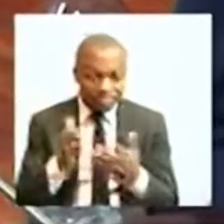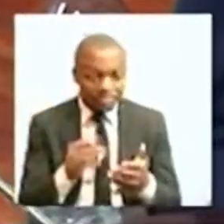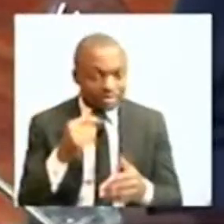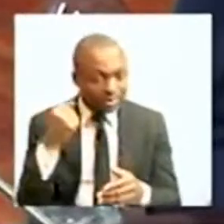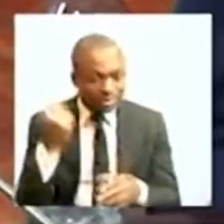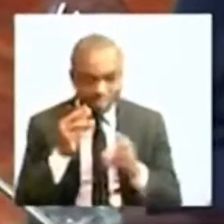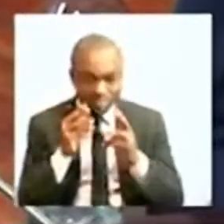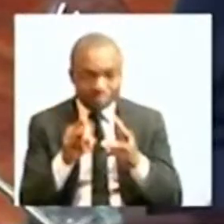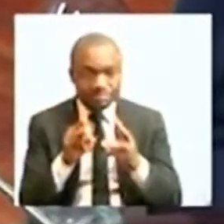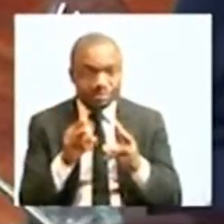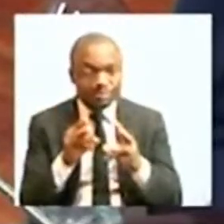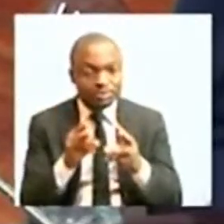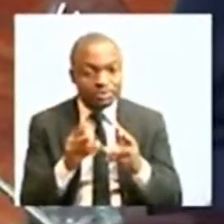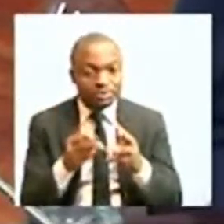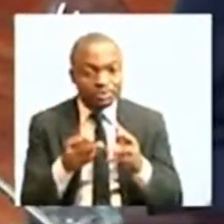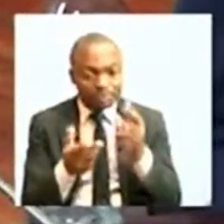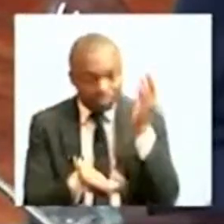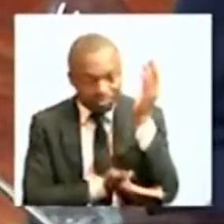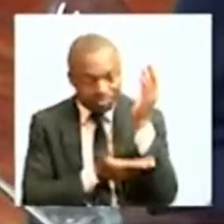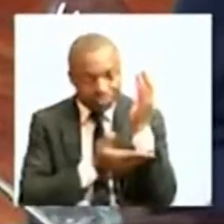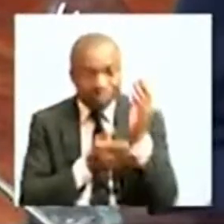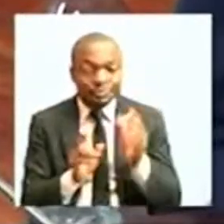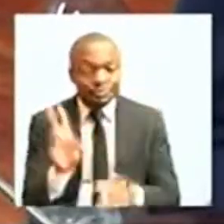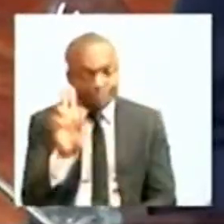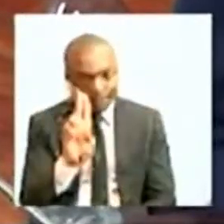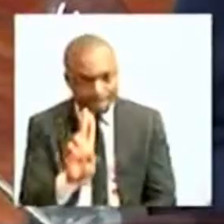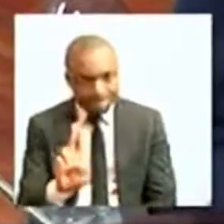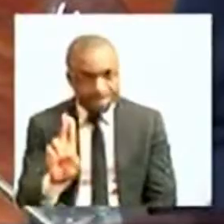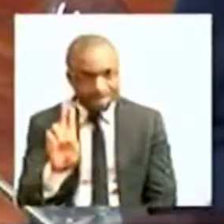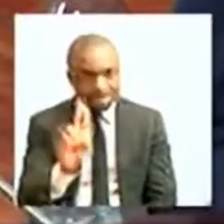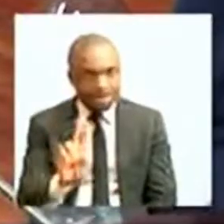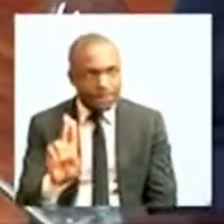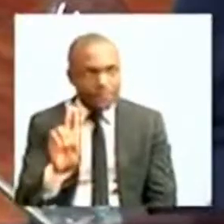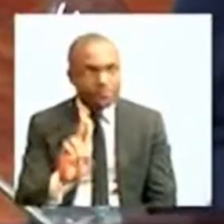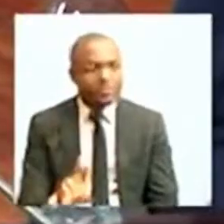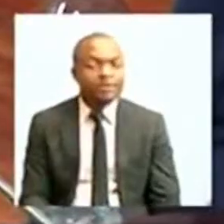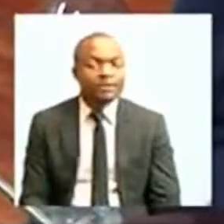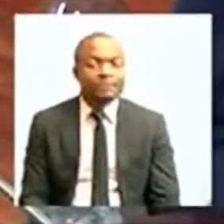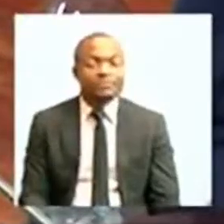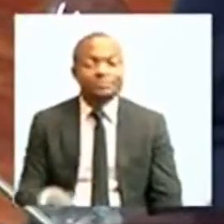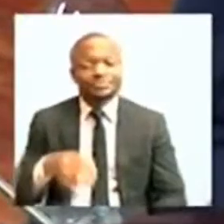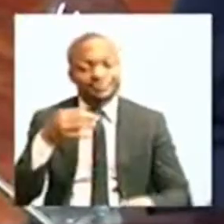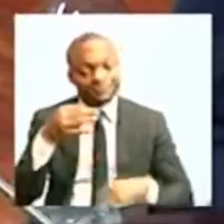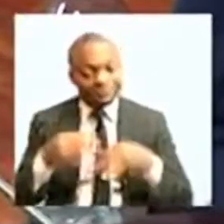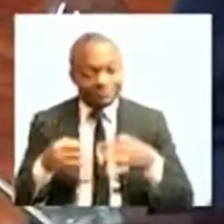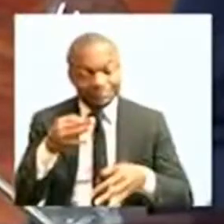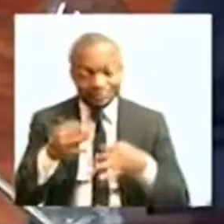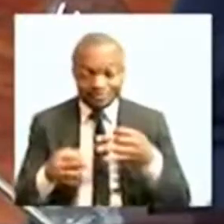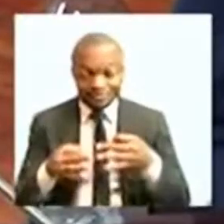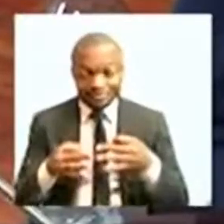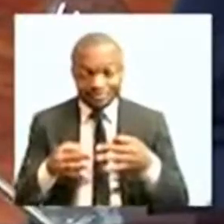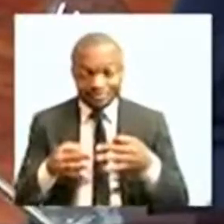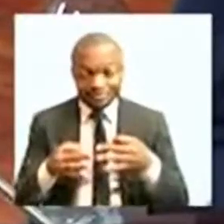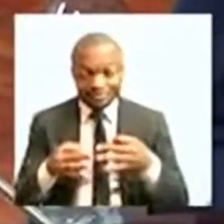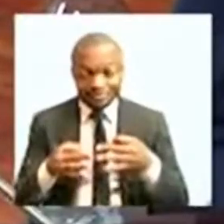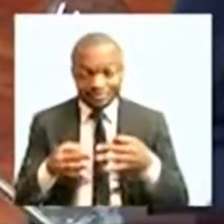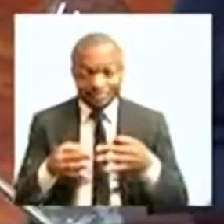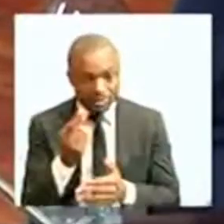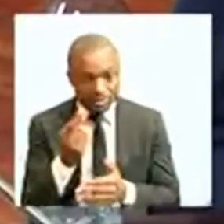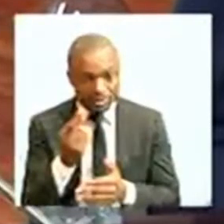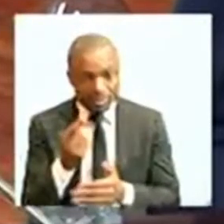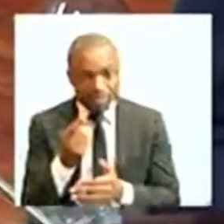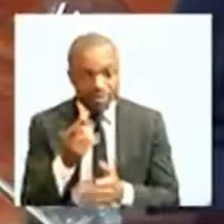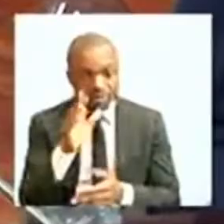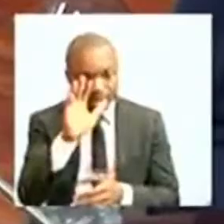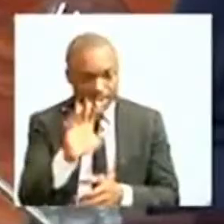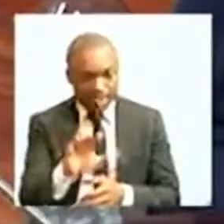to enhance utilization. That's the only way we're going to enhance utilization. So even when you consider the issue of retention, there